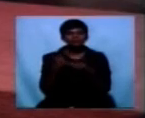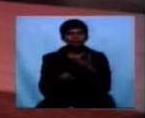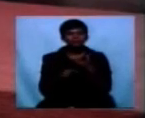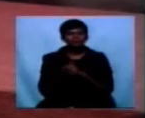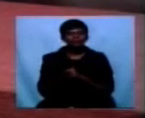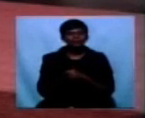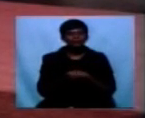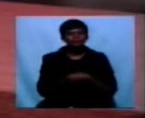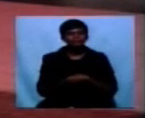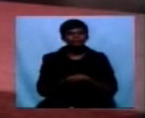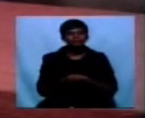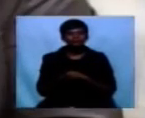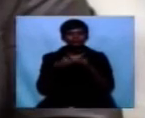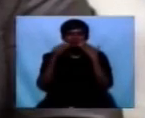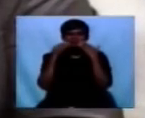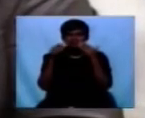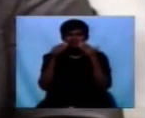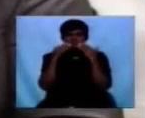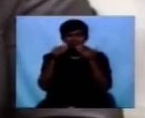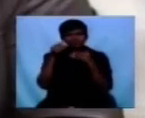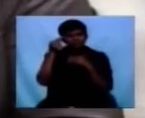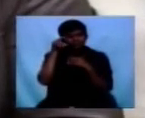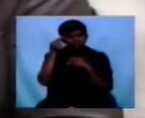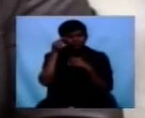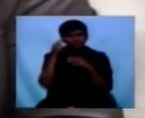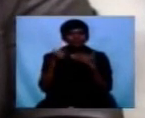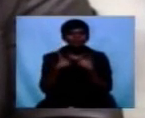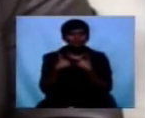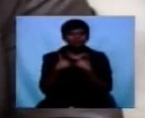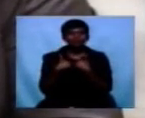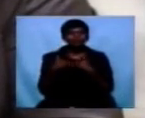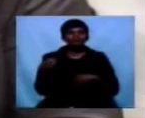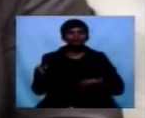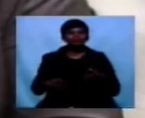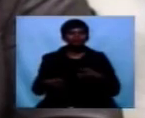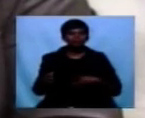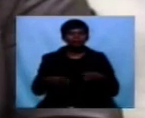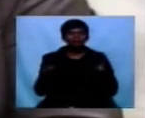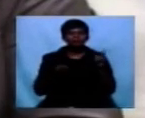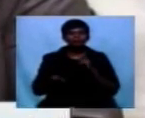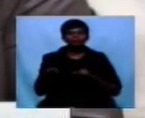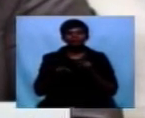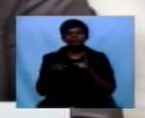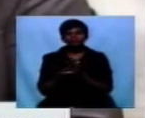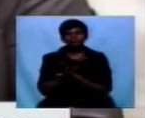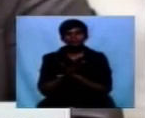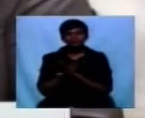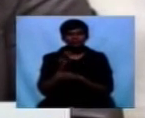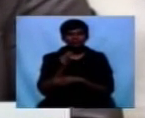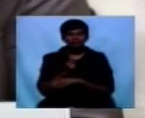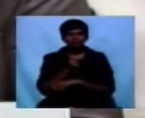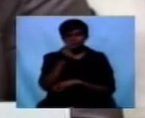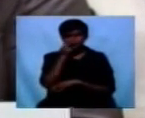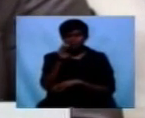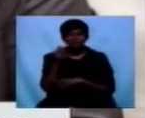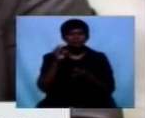And thank you so much, Grevajo. There has been a public outcry by the Zambian people that we saw a number of